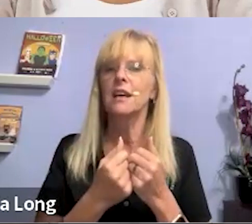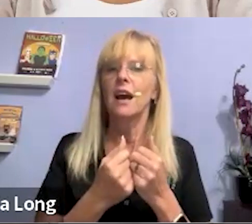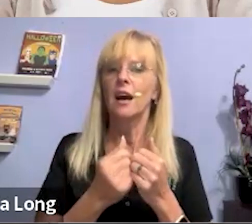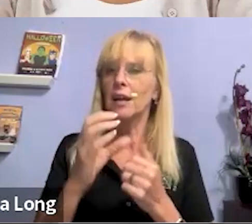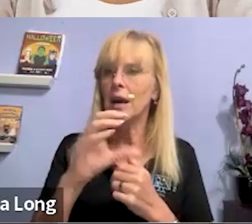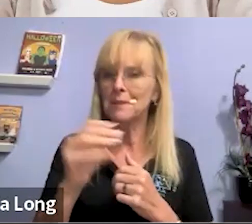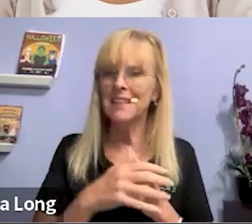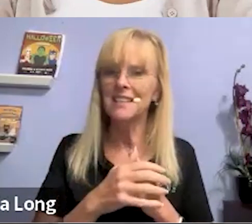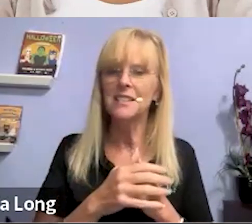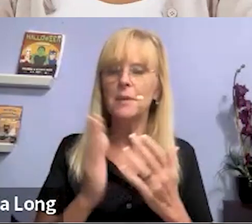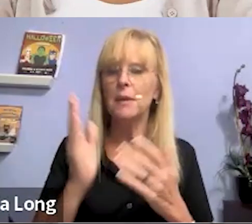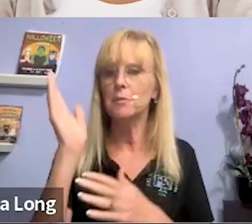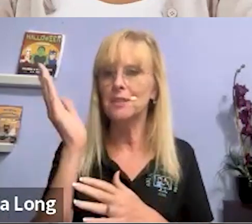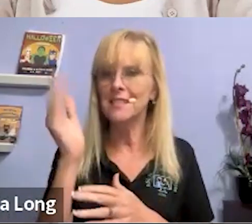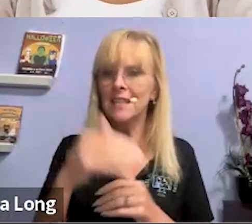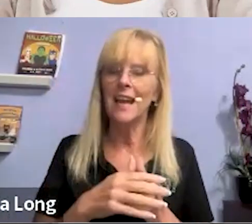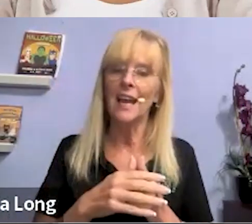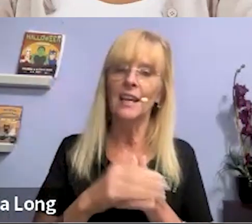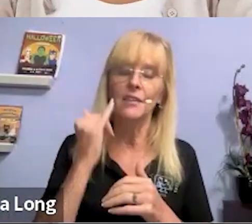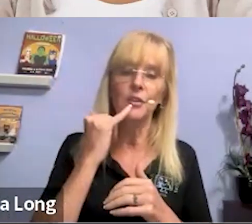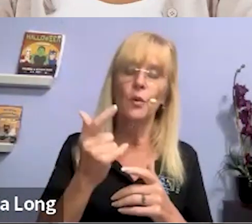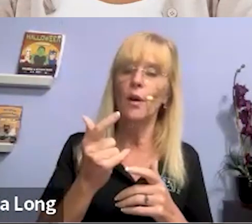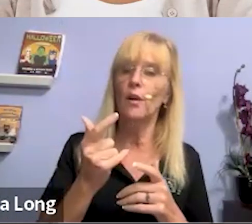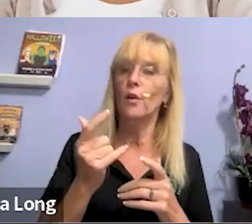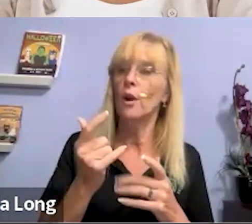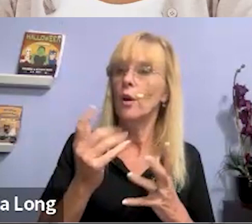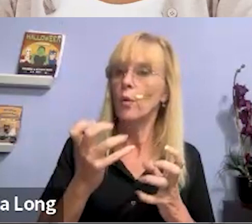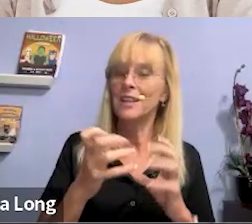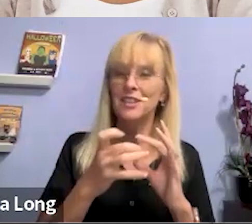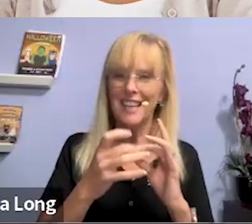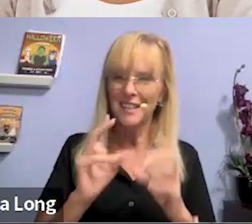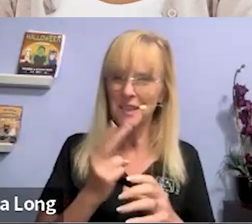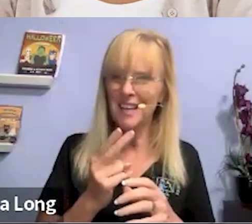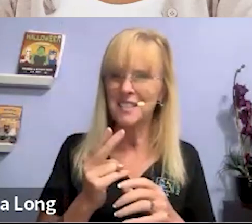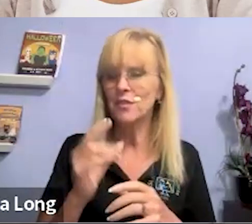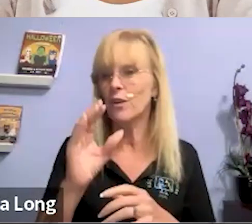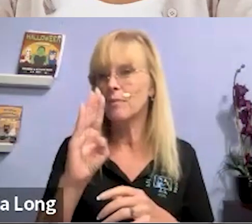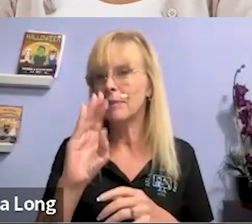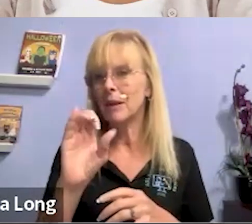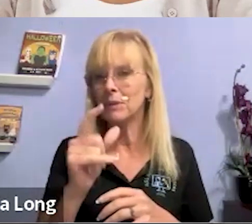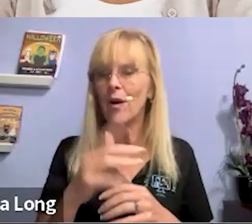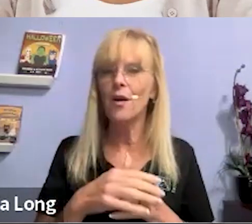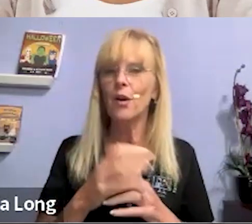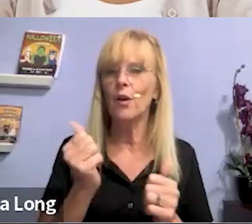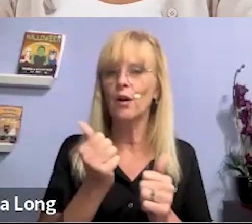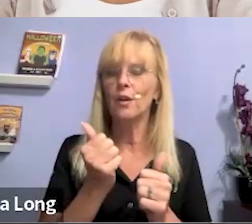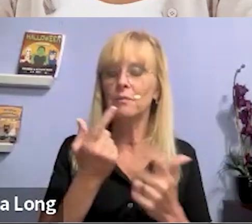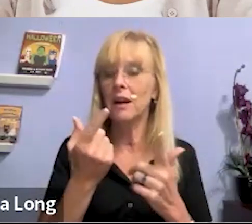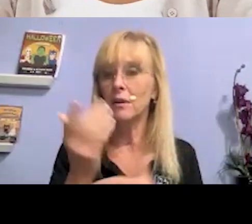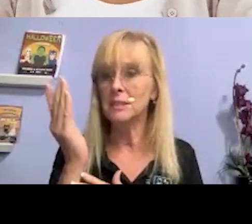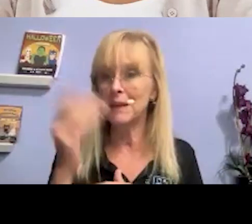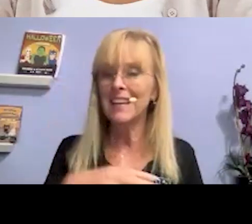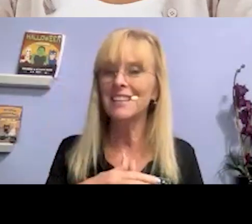organizations, companies to be able to present. And if you are wanting to connect with us for maybe a blog